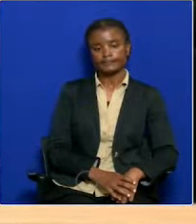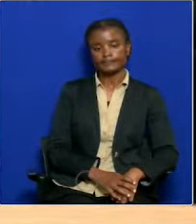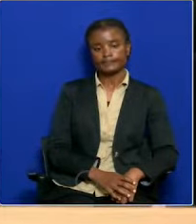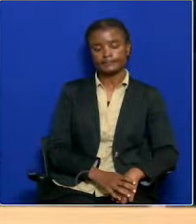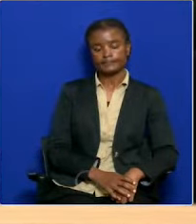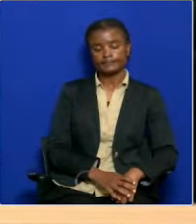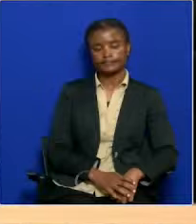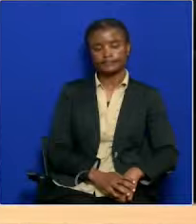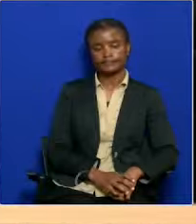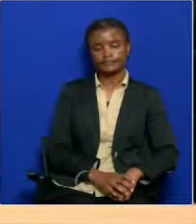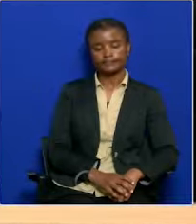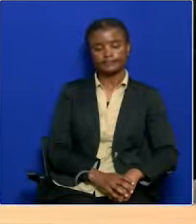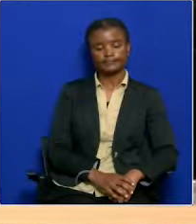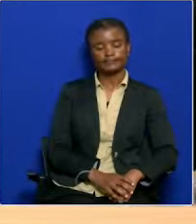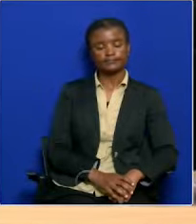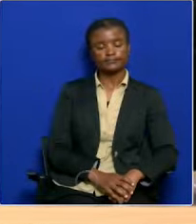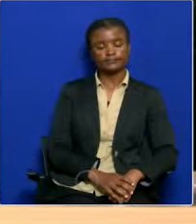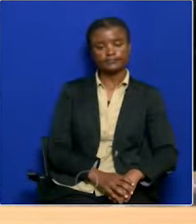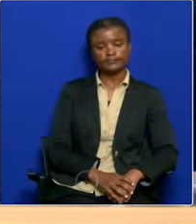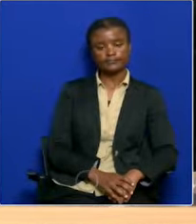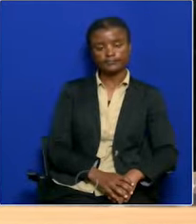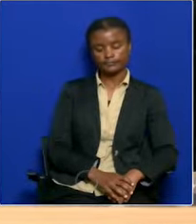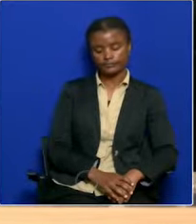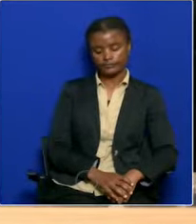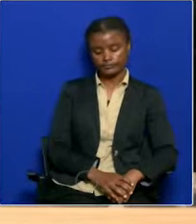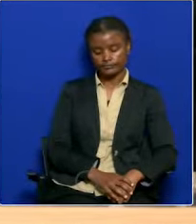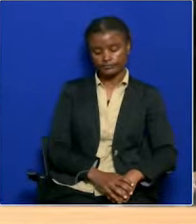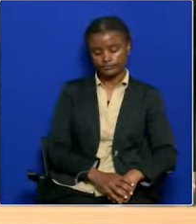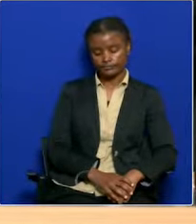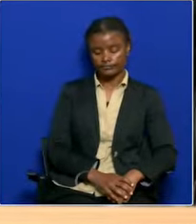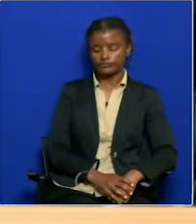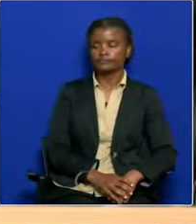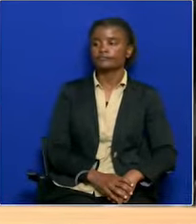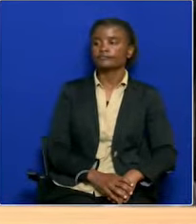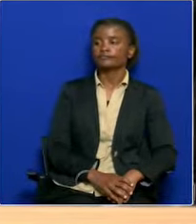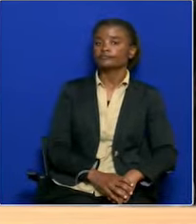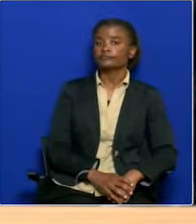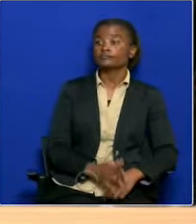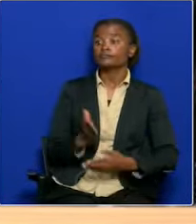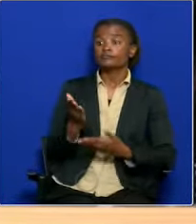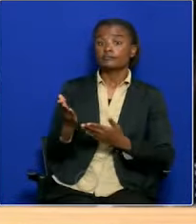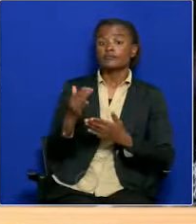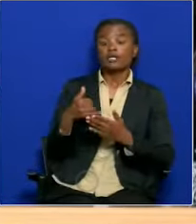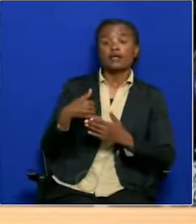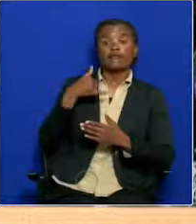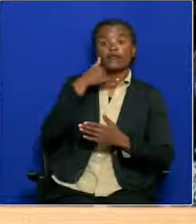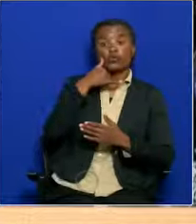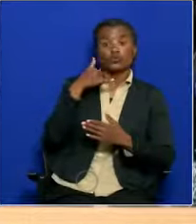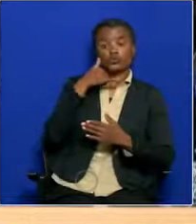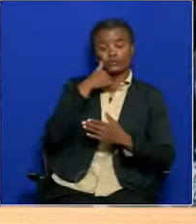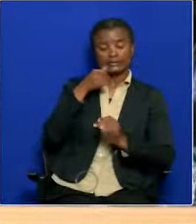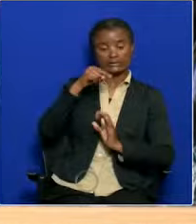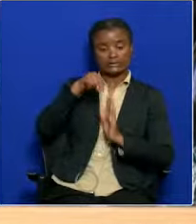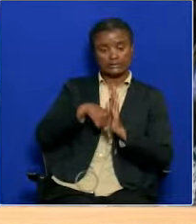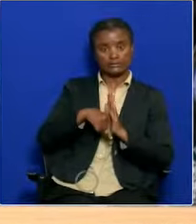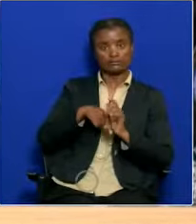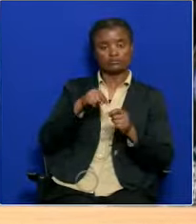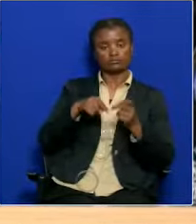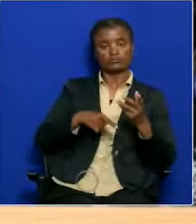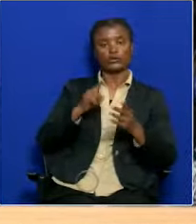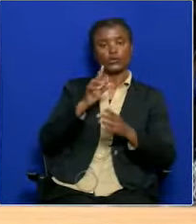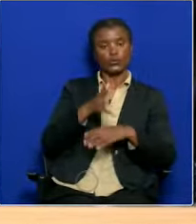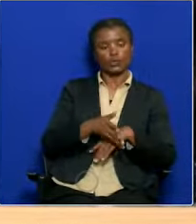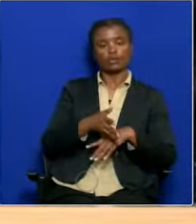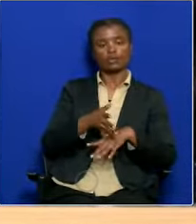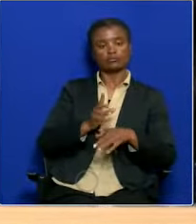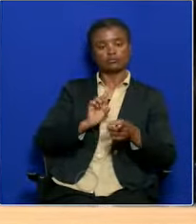General, we are going to deal with the calls in detail and we'll deal with the call duration